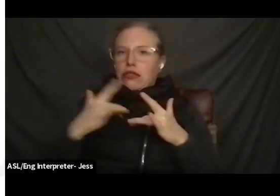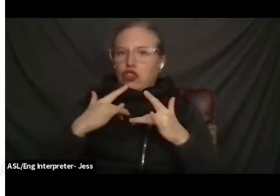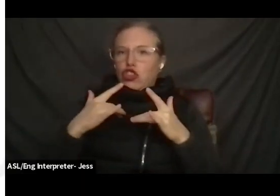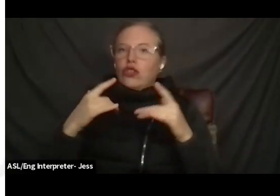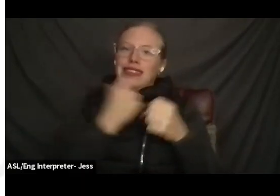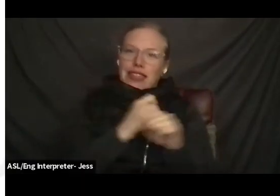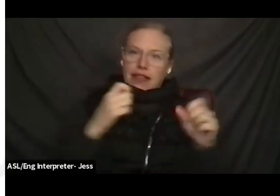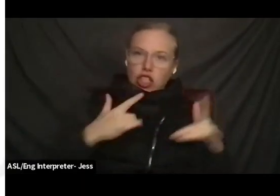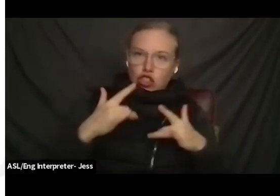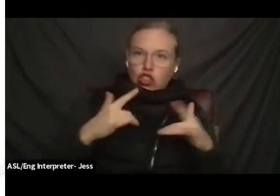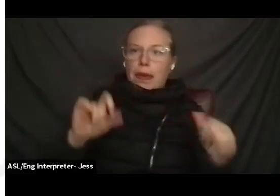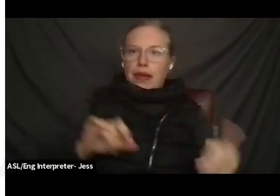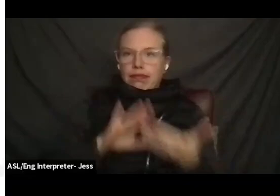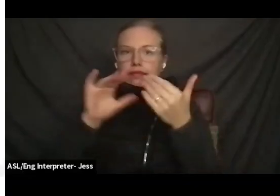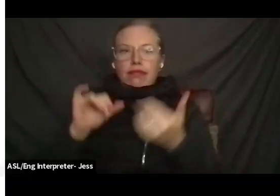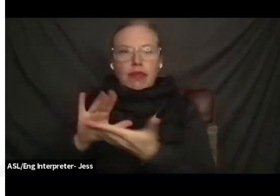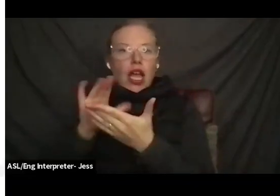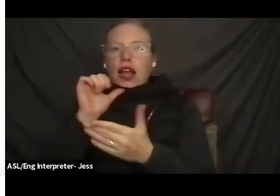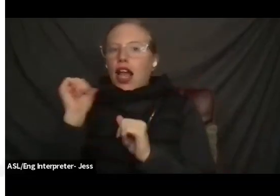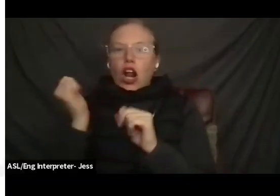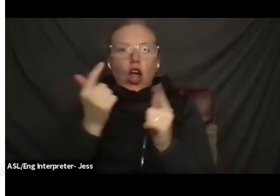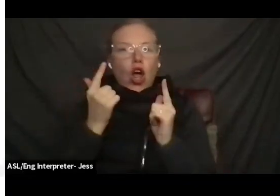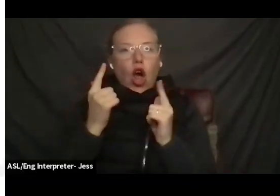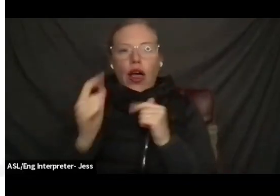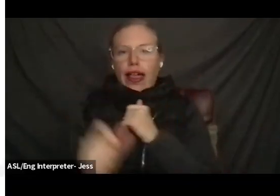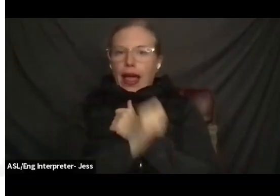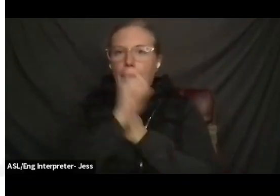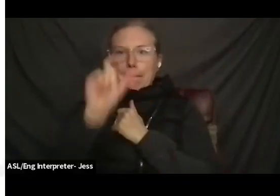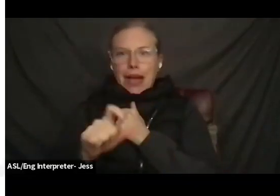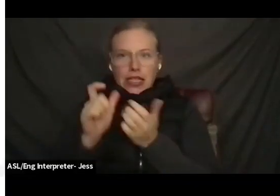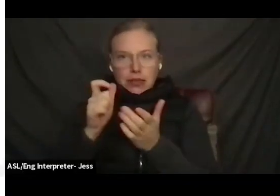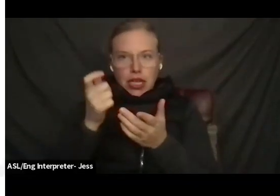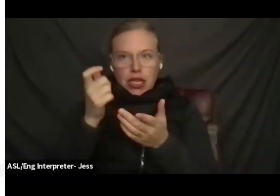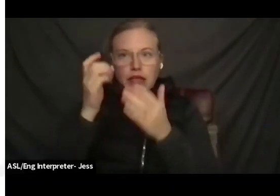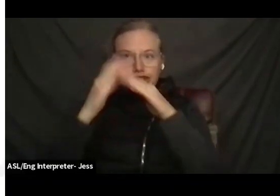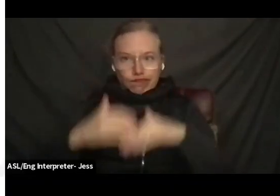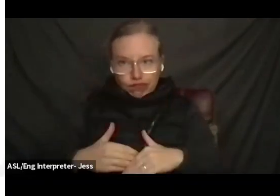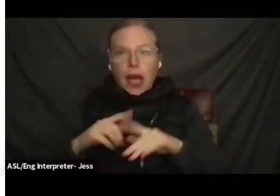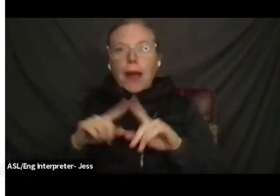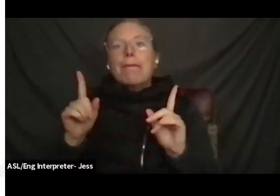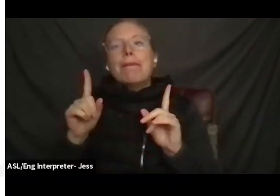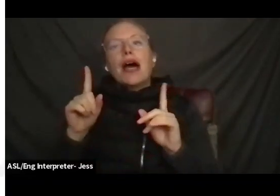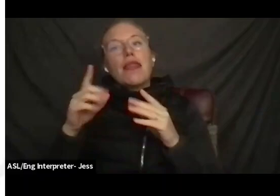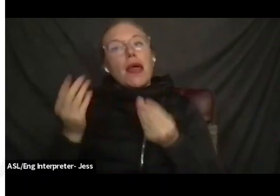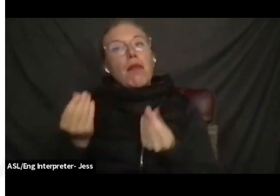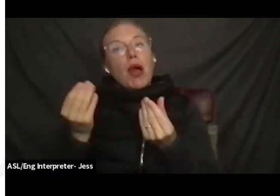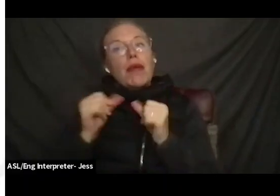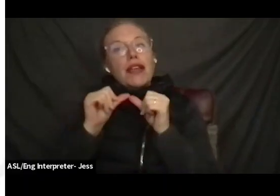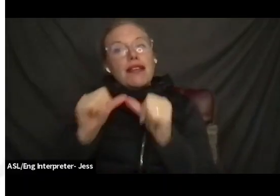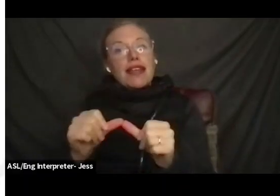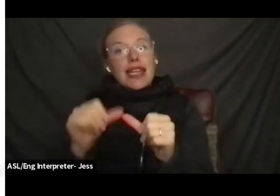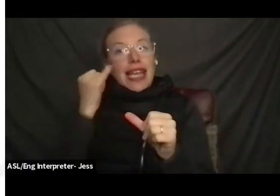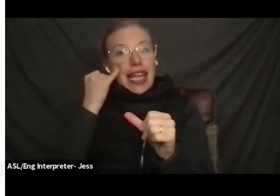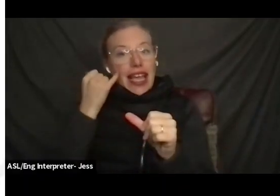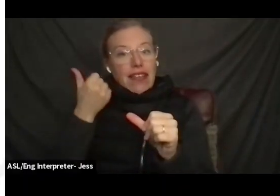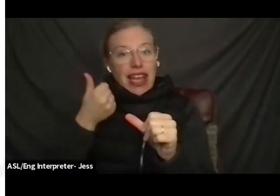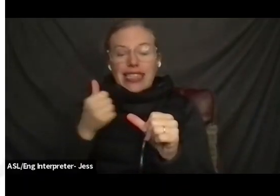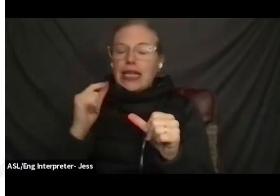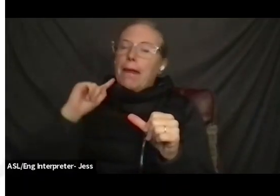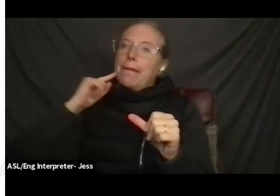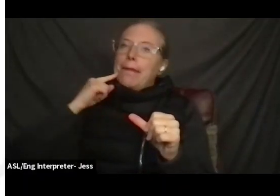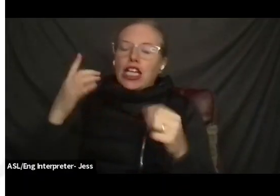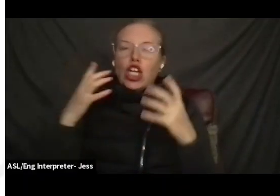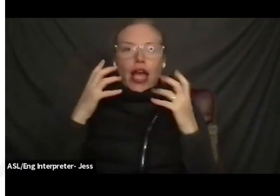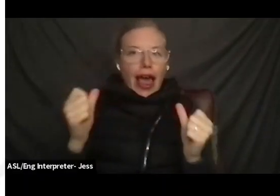be addressed. Not all existing hazards need to be removed. However, the property can continue if it has any major health